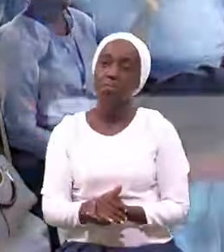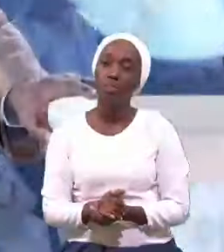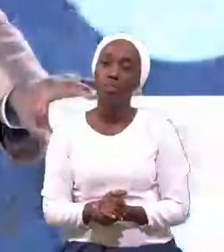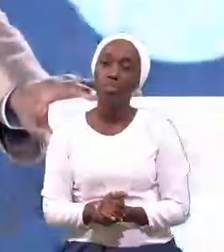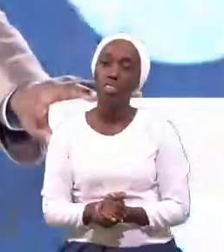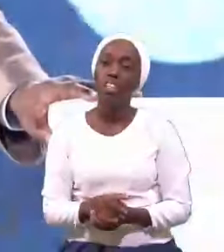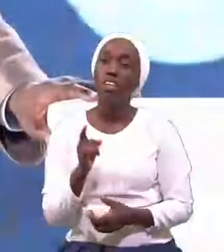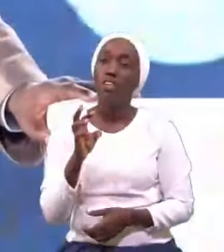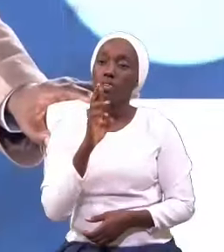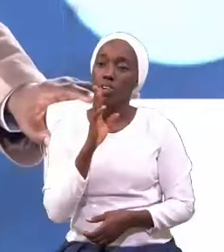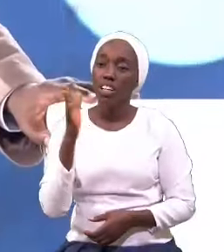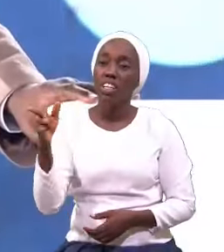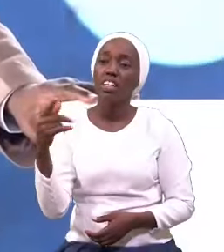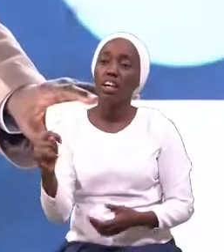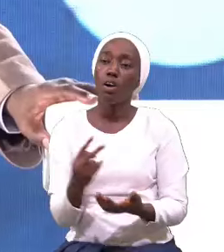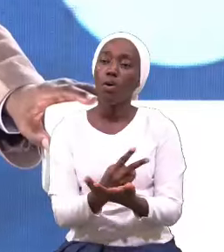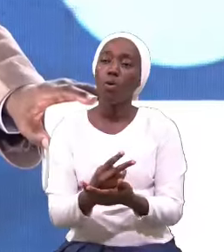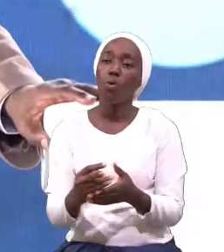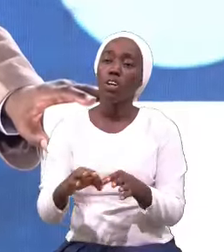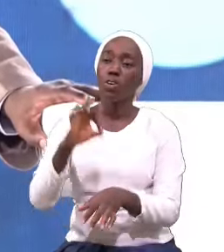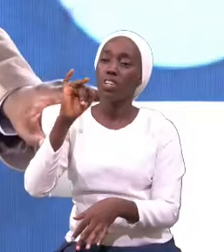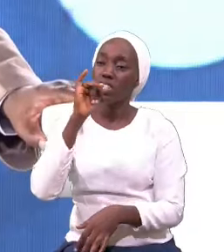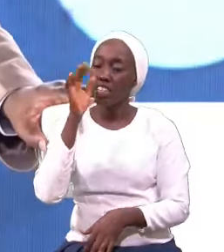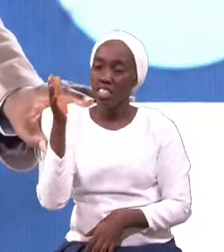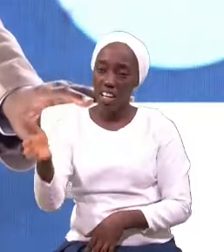You are there, the Holy Ghost is there. Yeah.